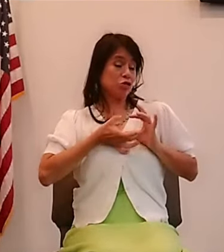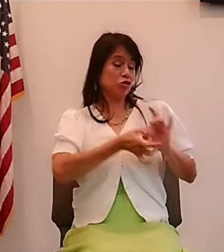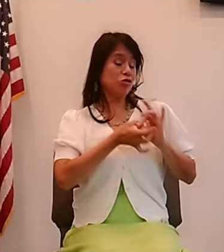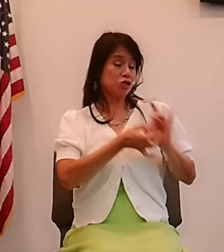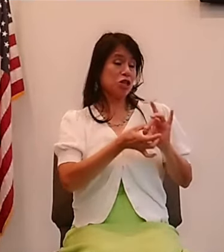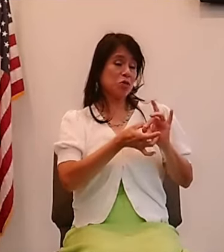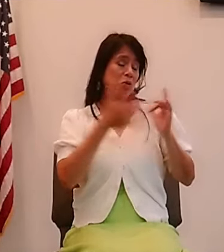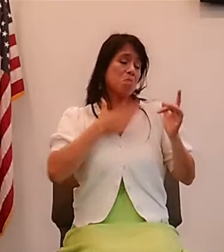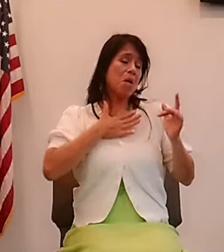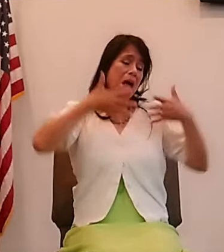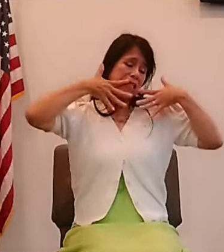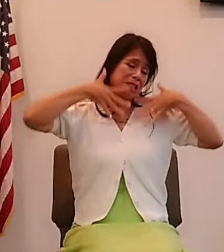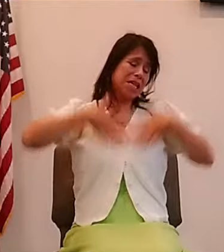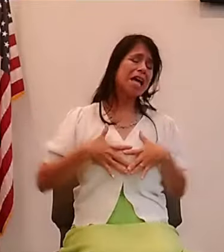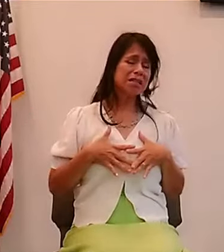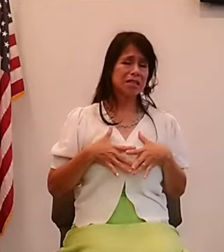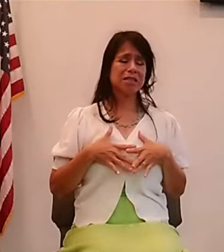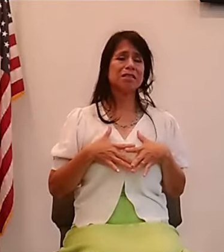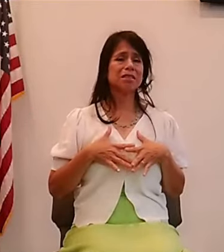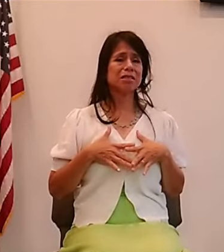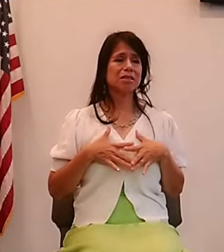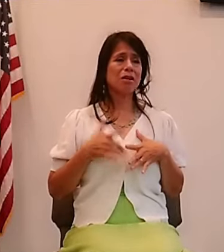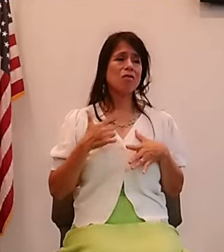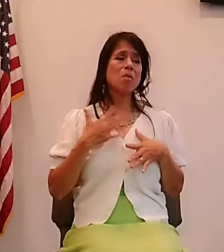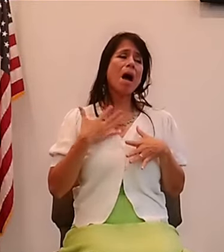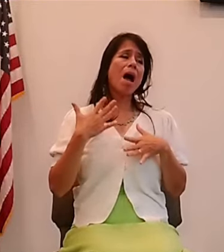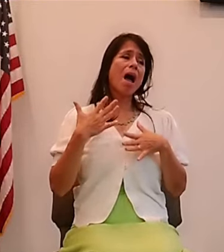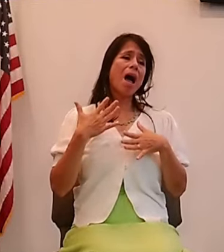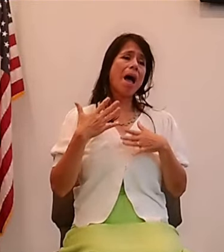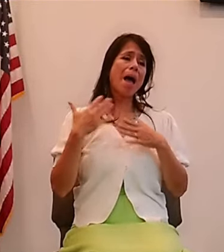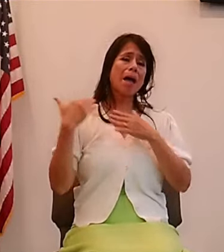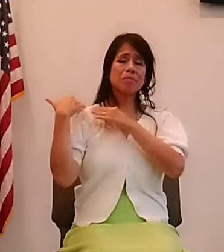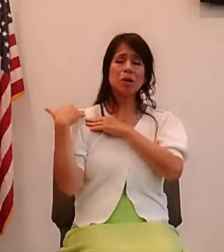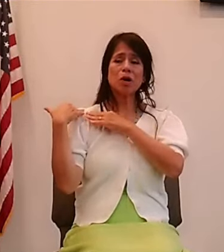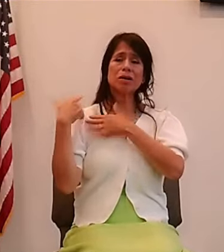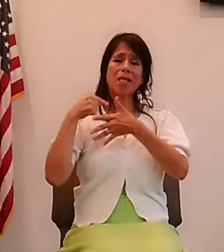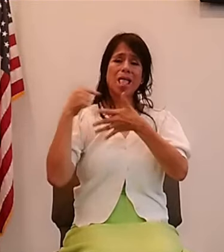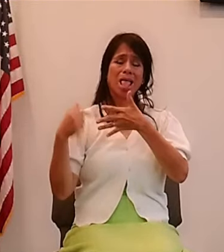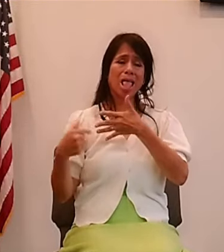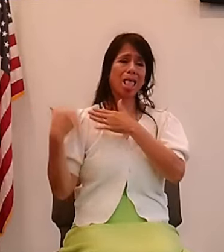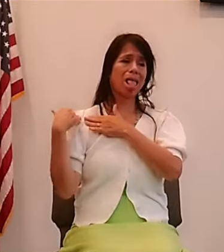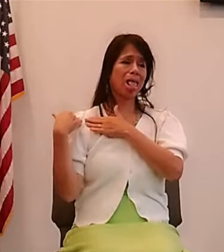the sadness I felt over the burdens of this world.